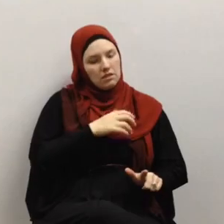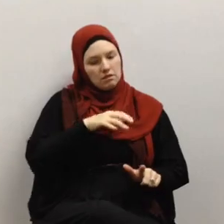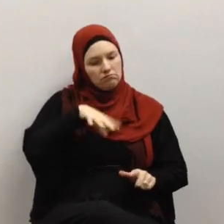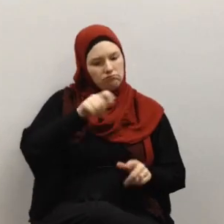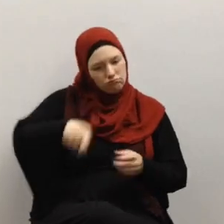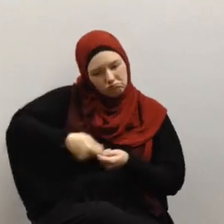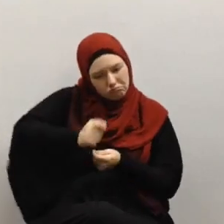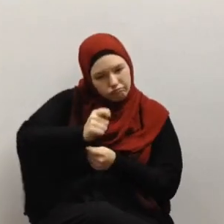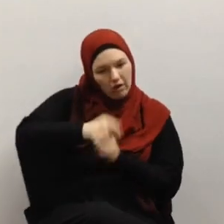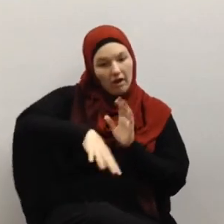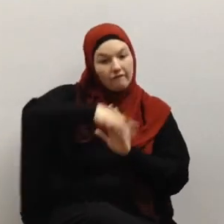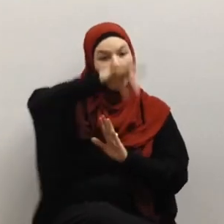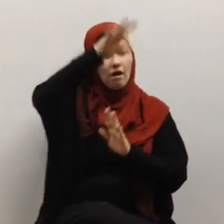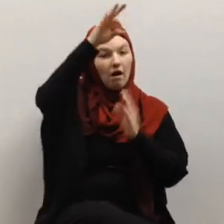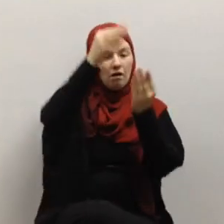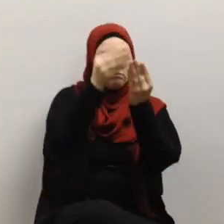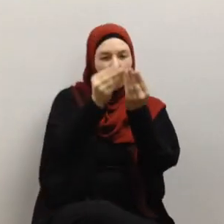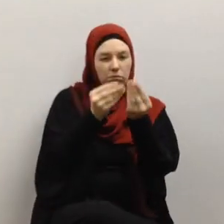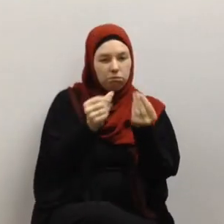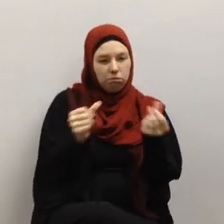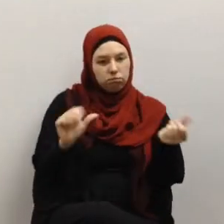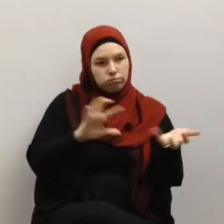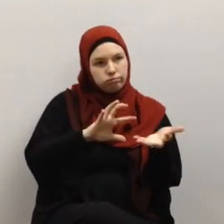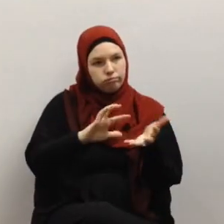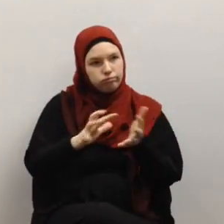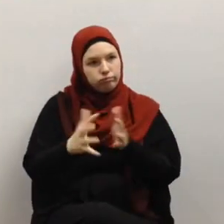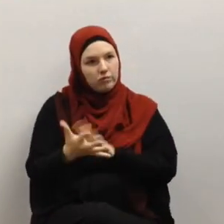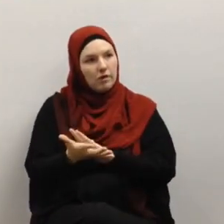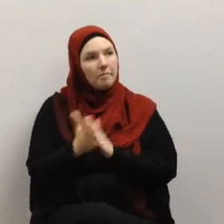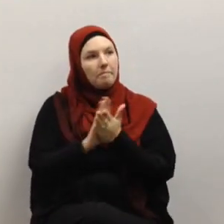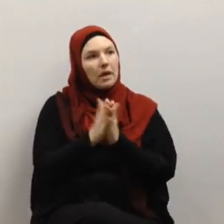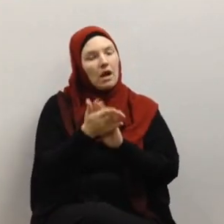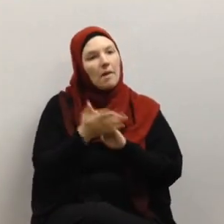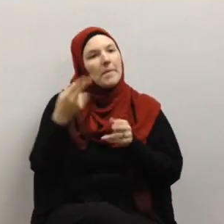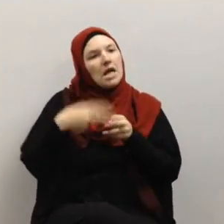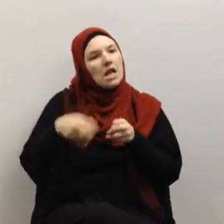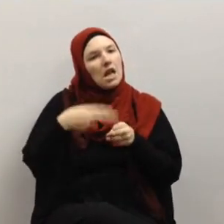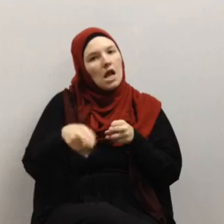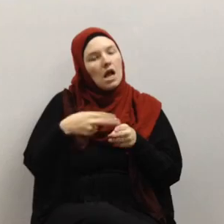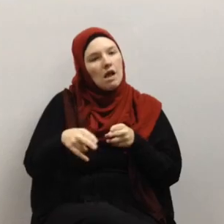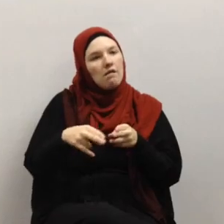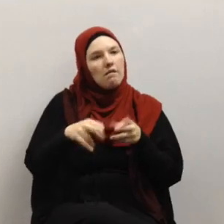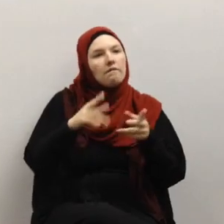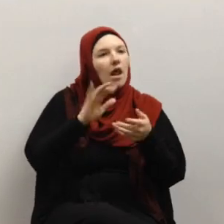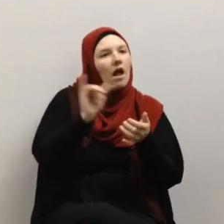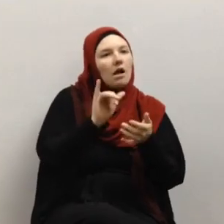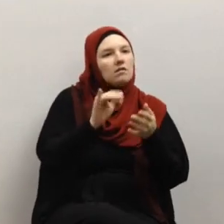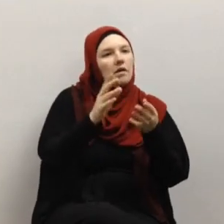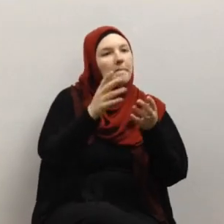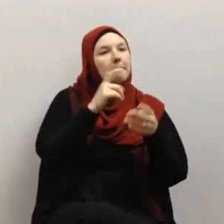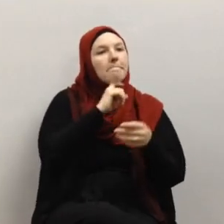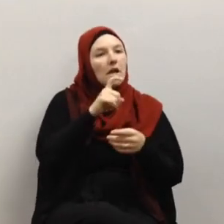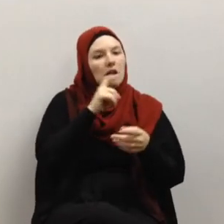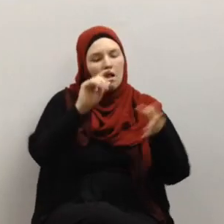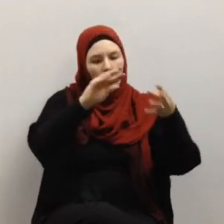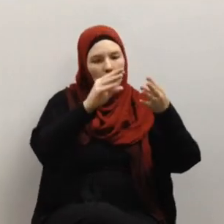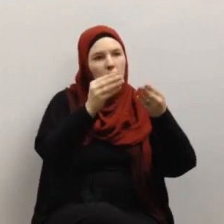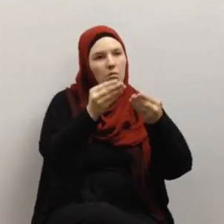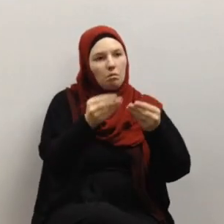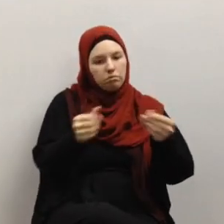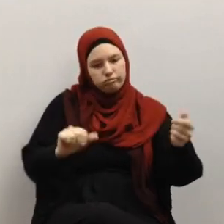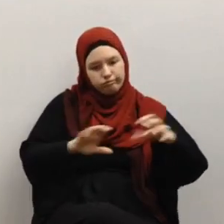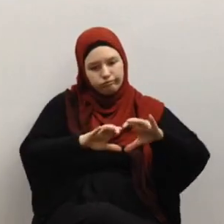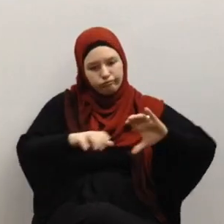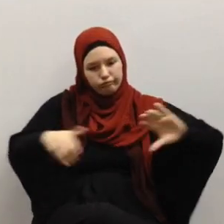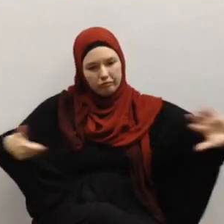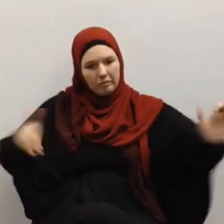and even melt it, turning it into liquid in our hand to shape it in any way we want, it is Allah